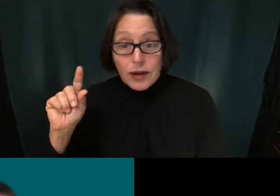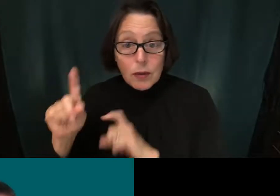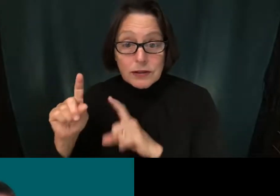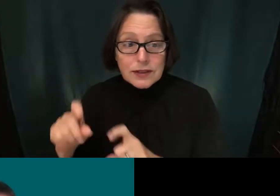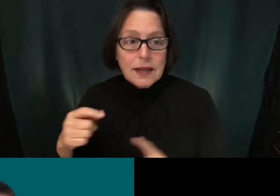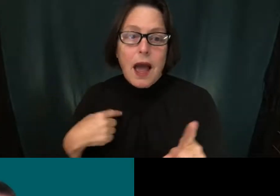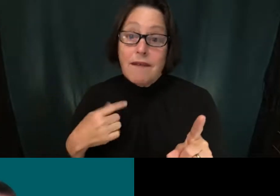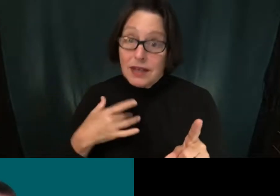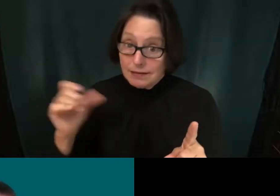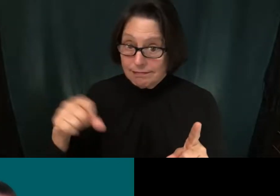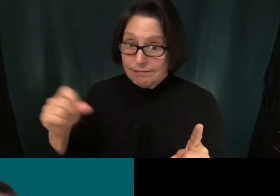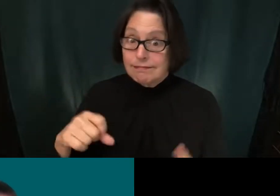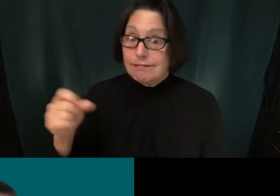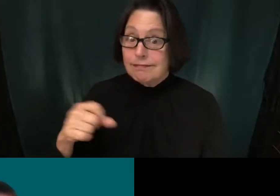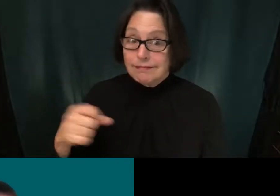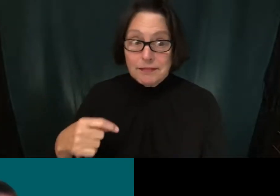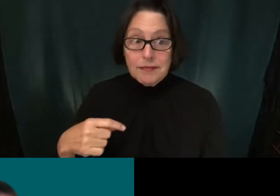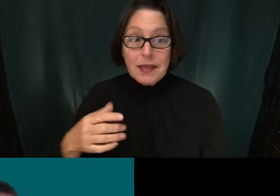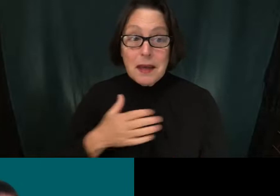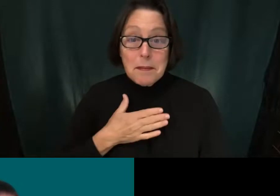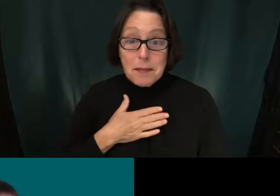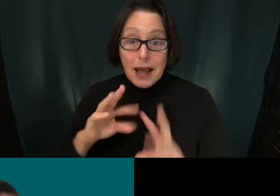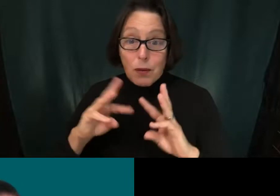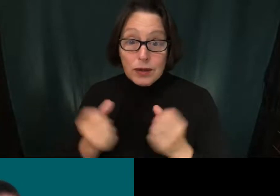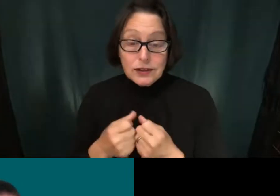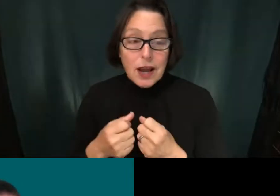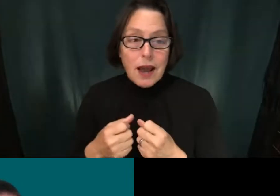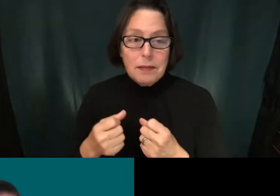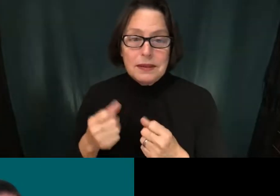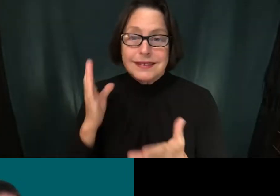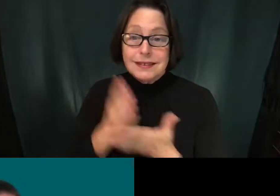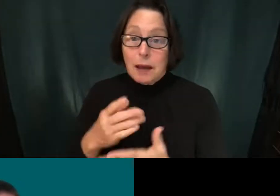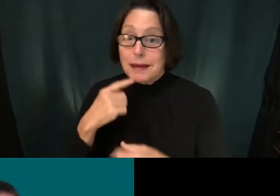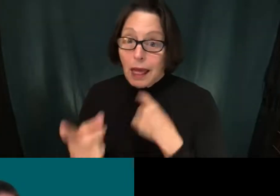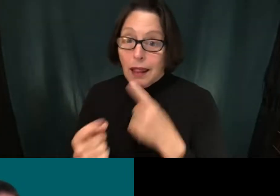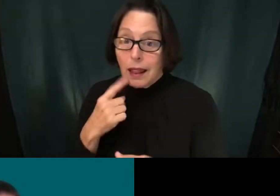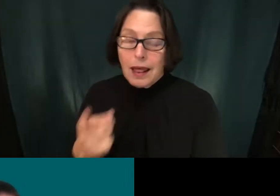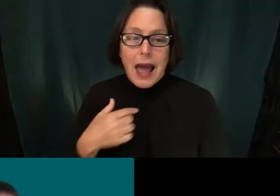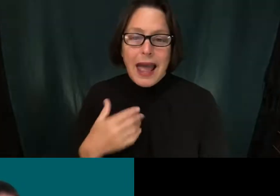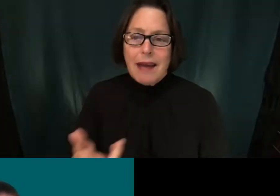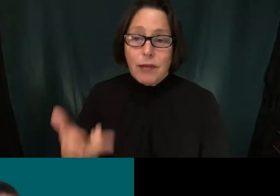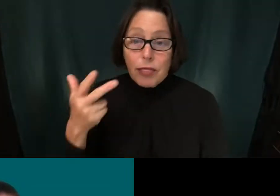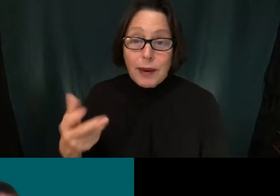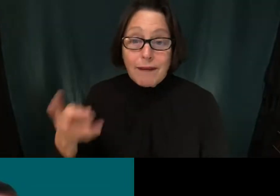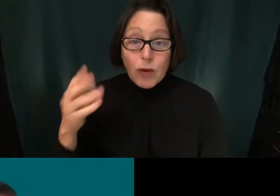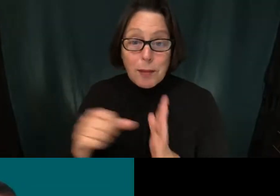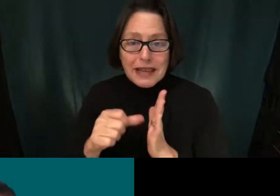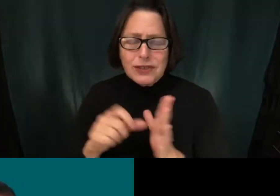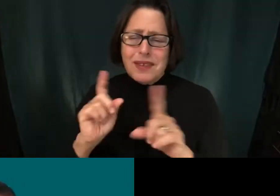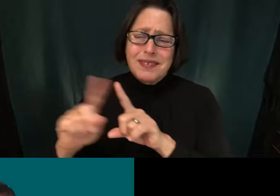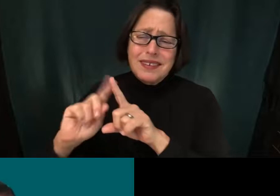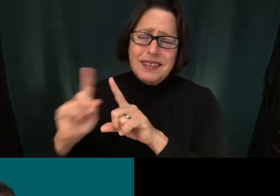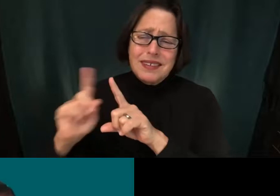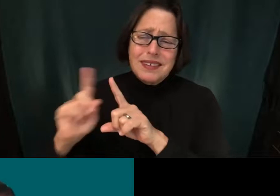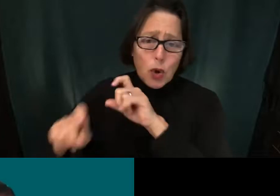actually have in my workshops about breaking the telling habit, I have like three 4 pages of different questions. You can generate those